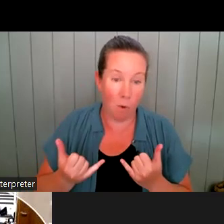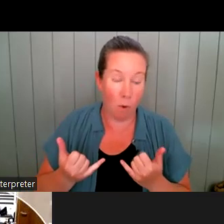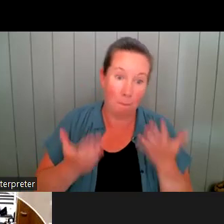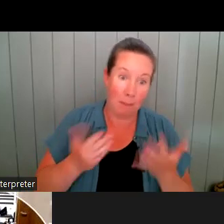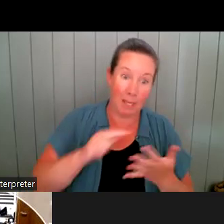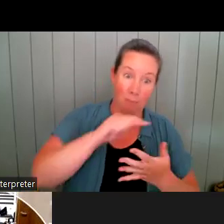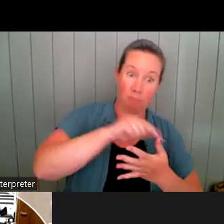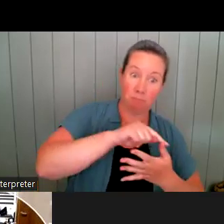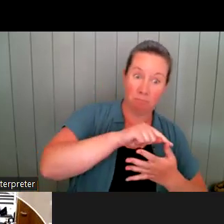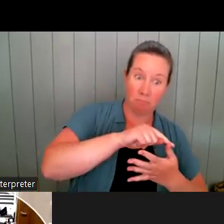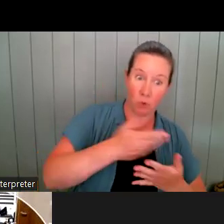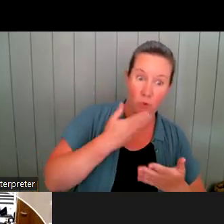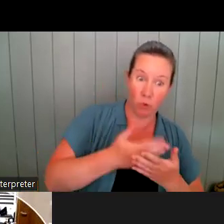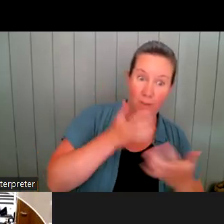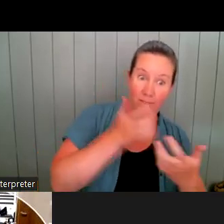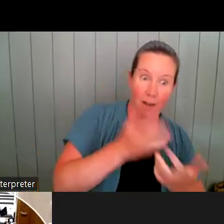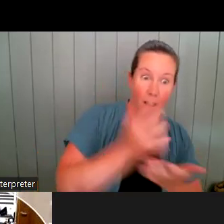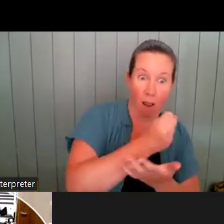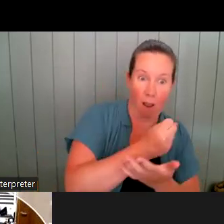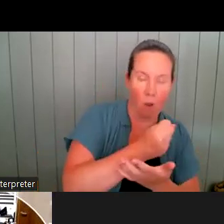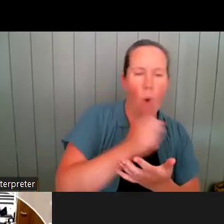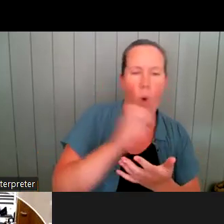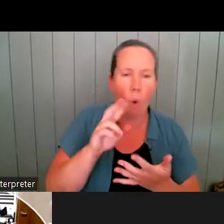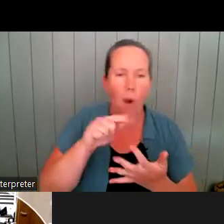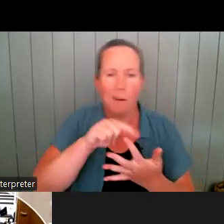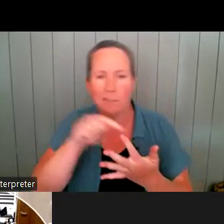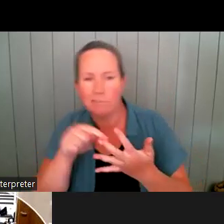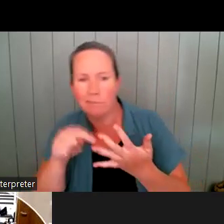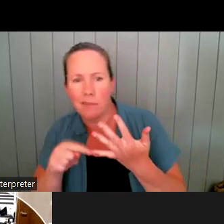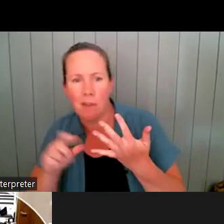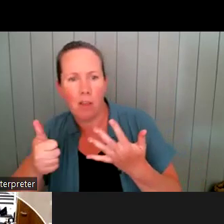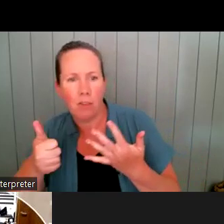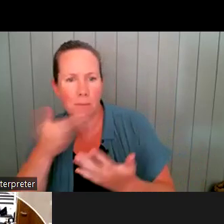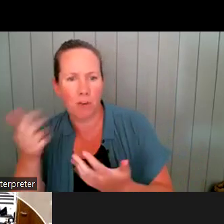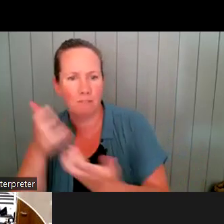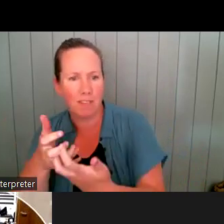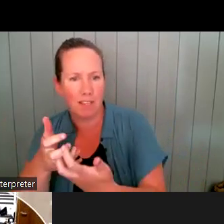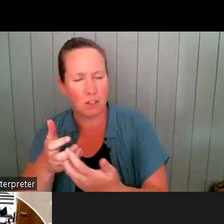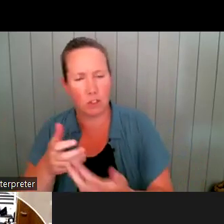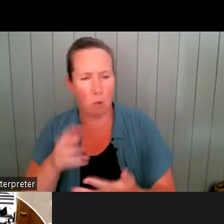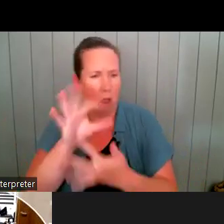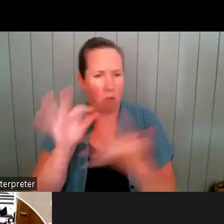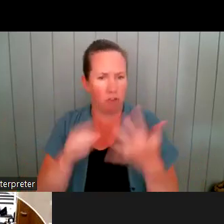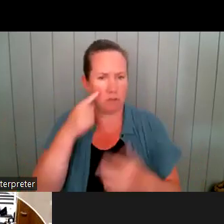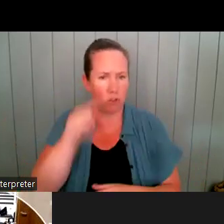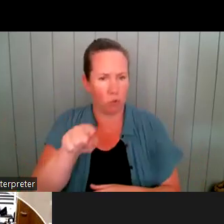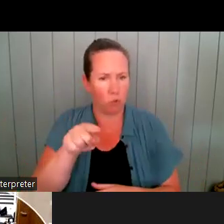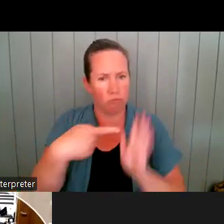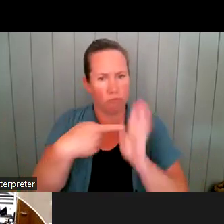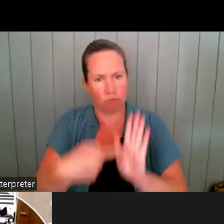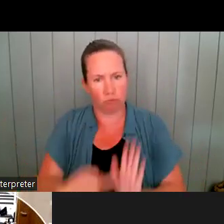these tools and use it to meet your particular needs. So we're going to start by